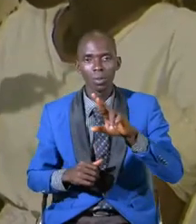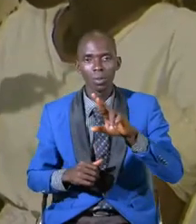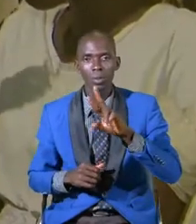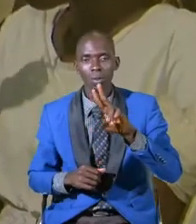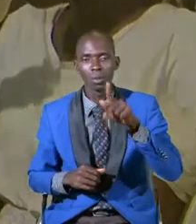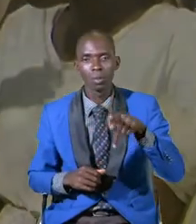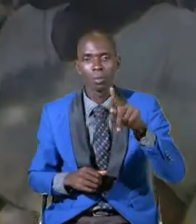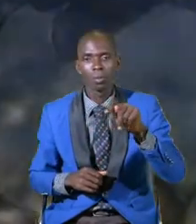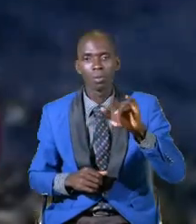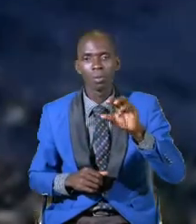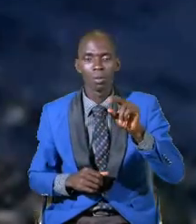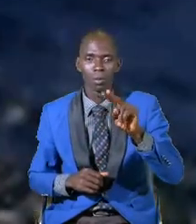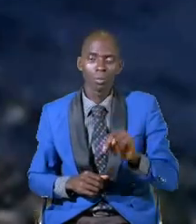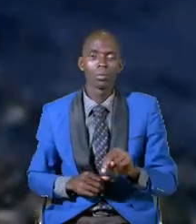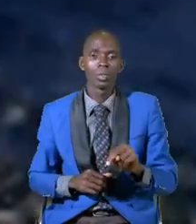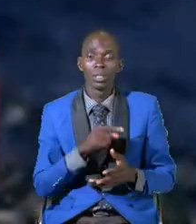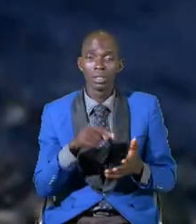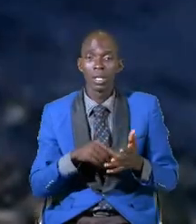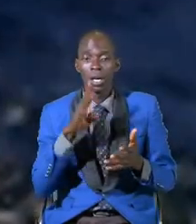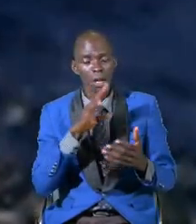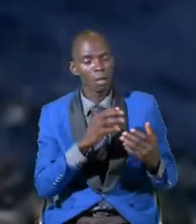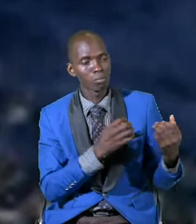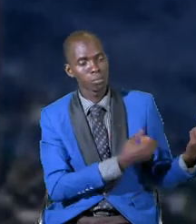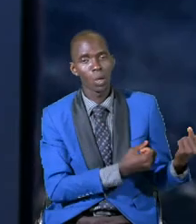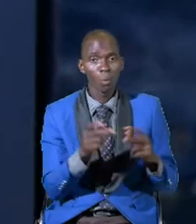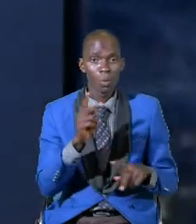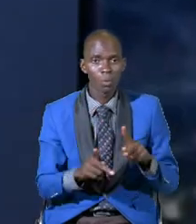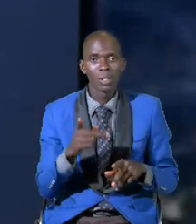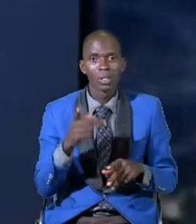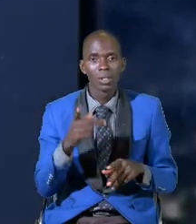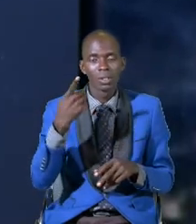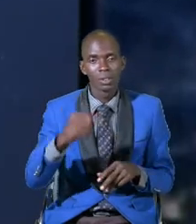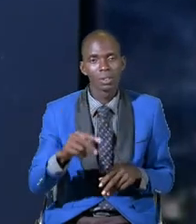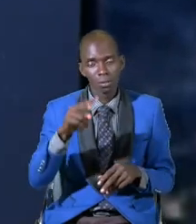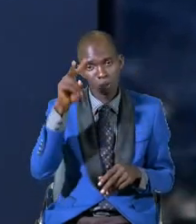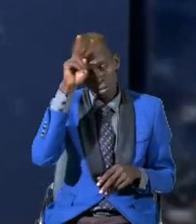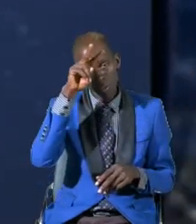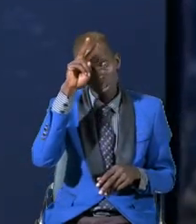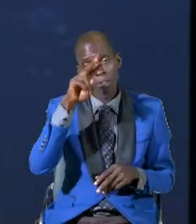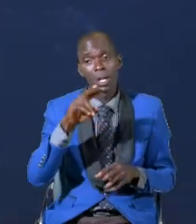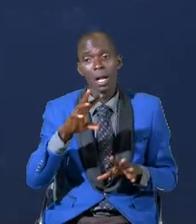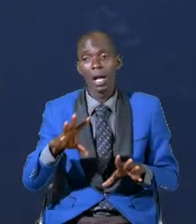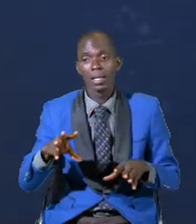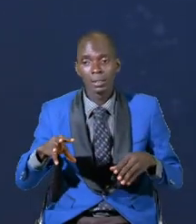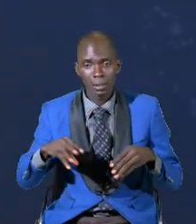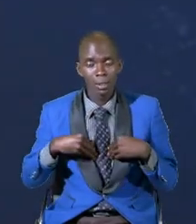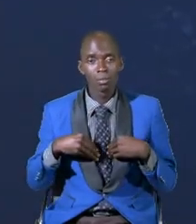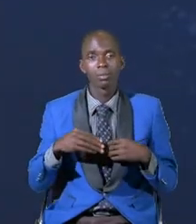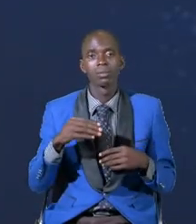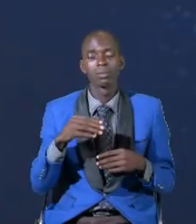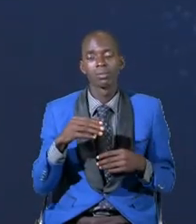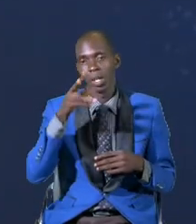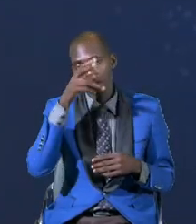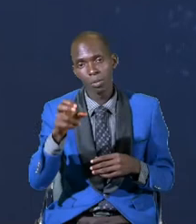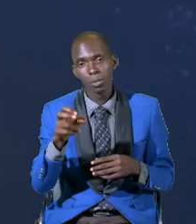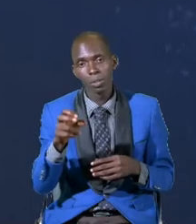These are courageous people. The cowards accept corruption, and the cowards